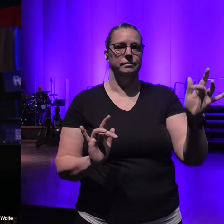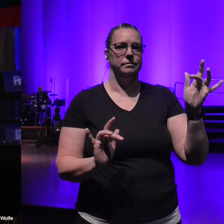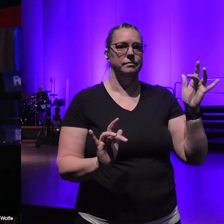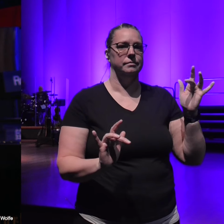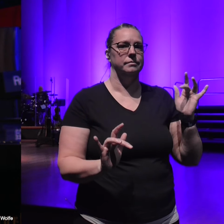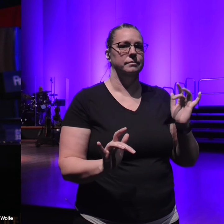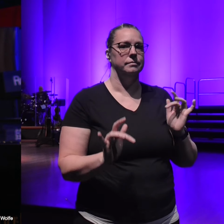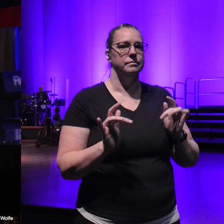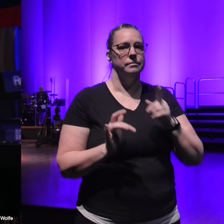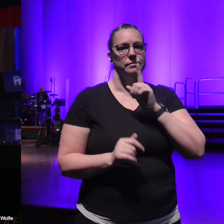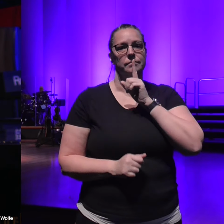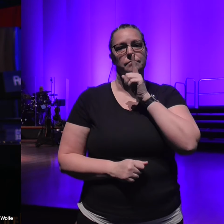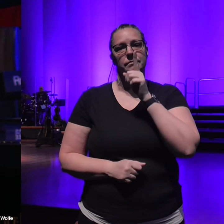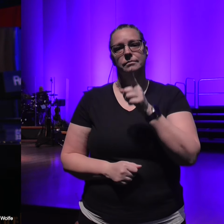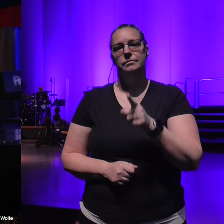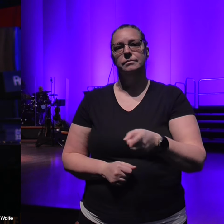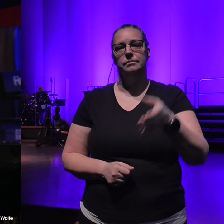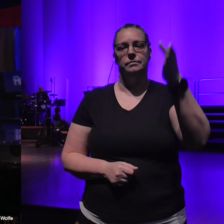face.